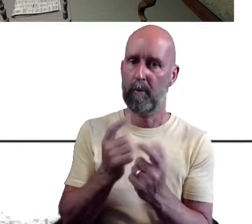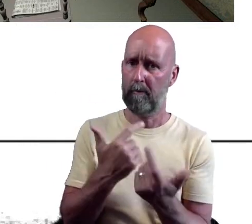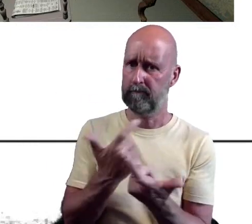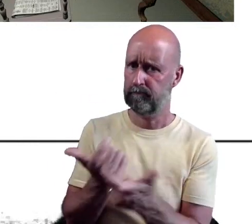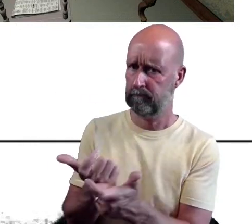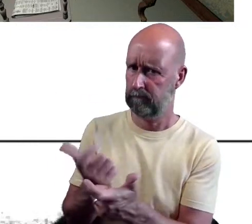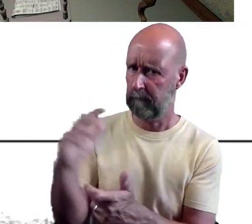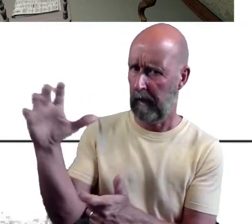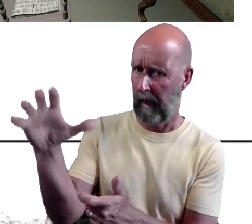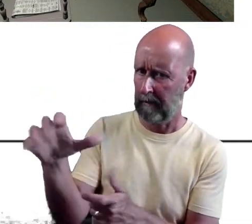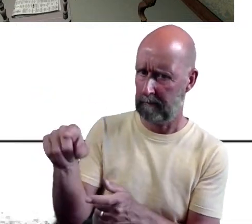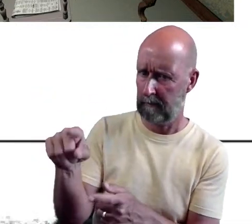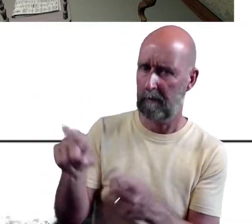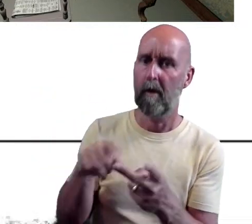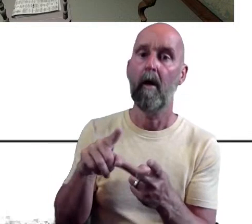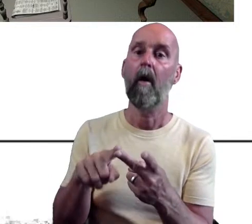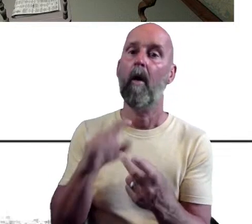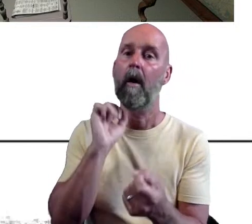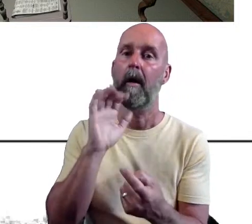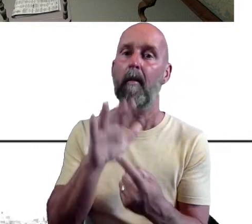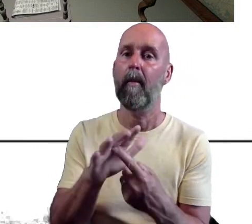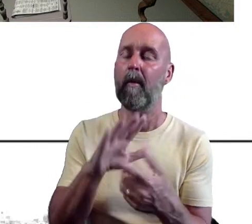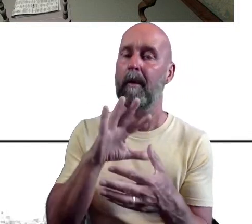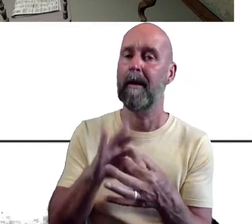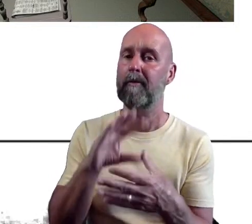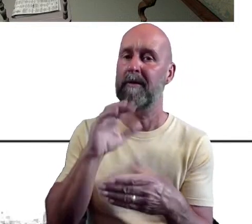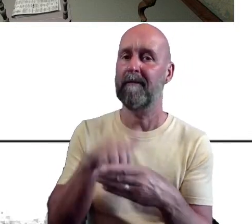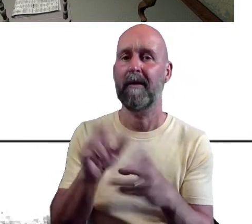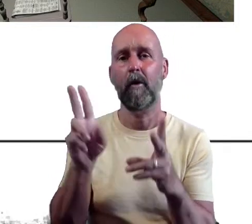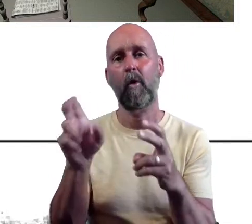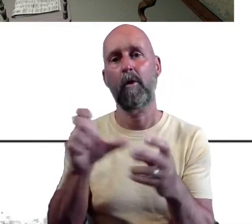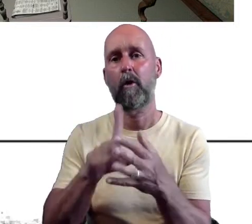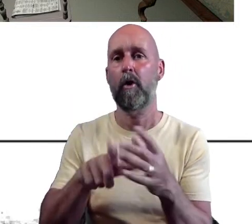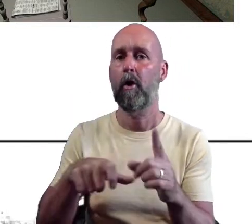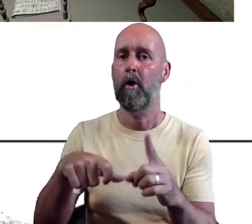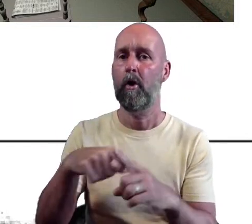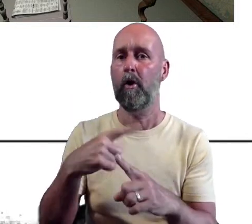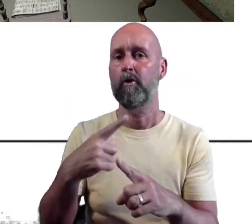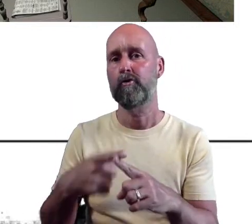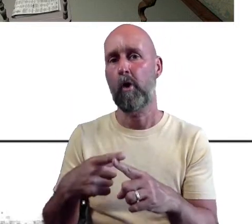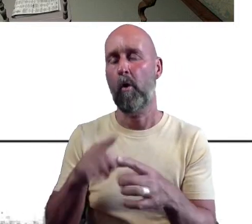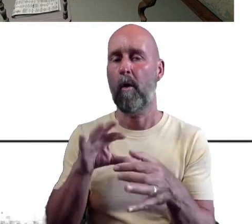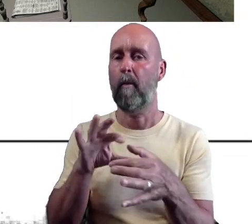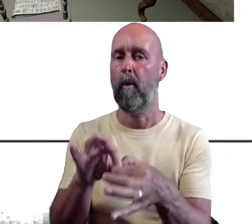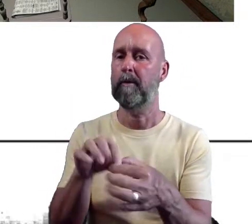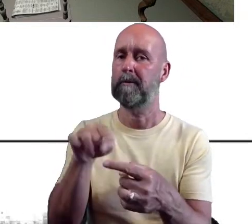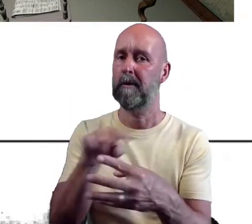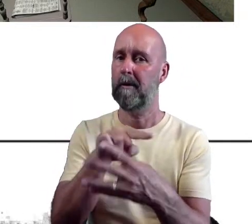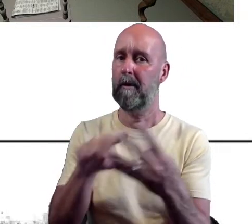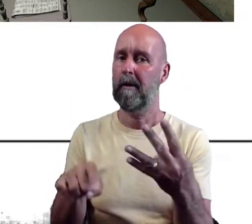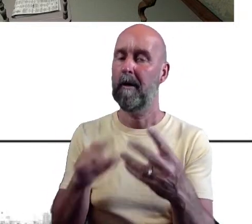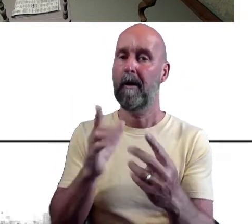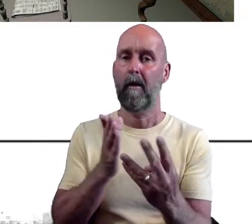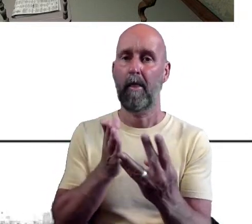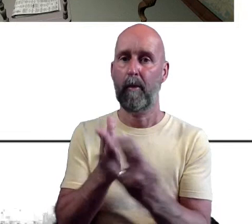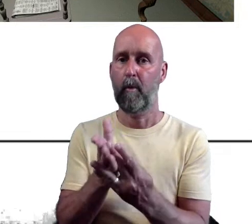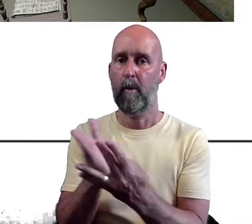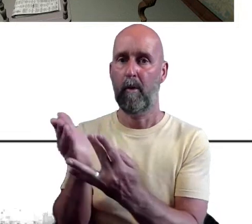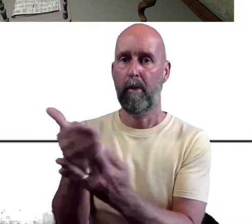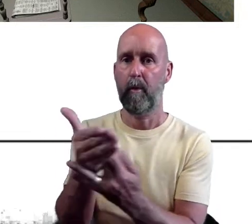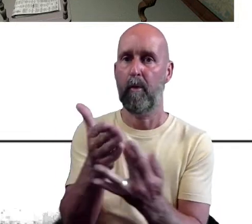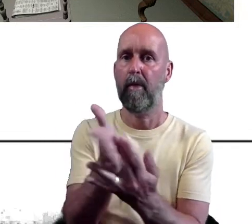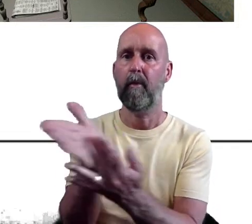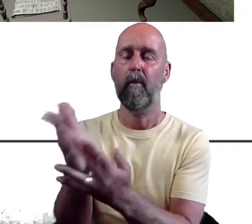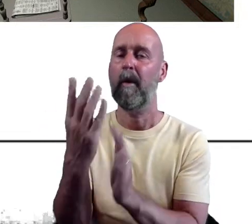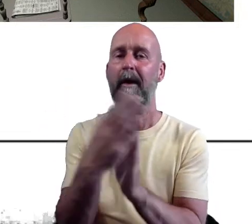most important narrative information at the choke points in the experience. The kind of points that players have to pass through. So, for example, if there's like a